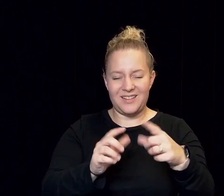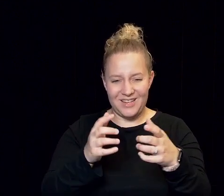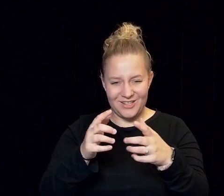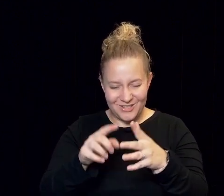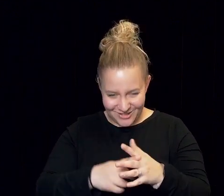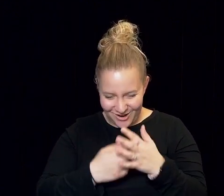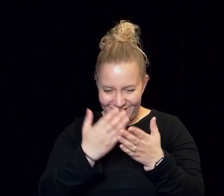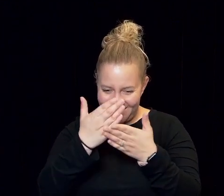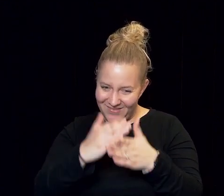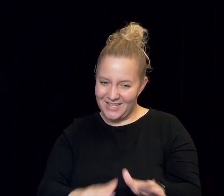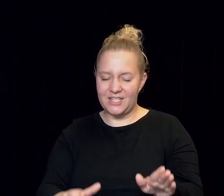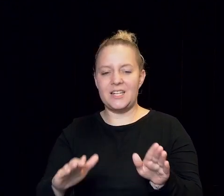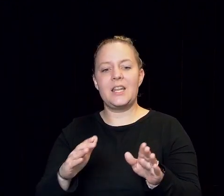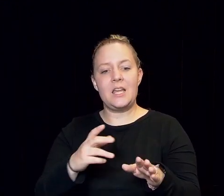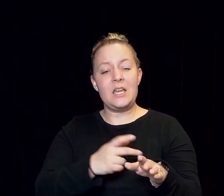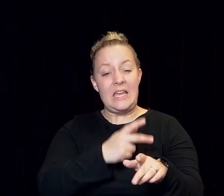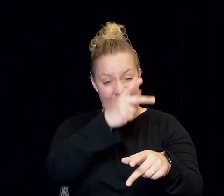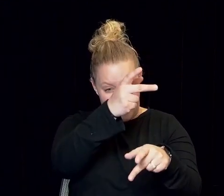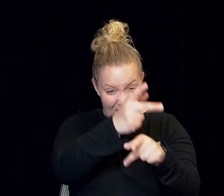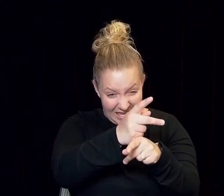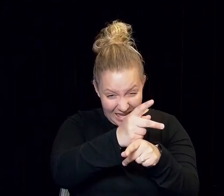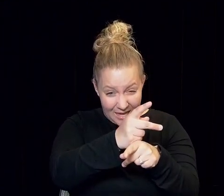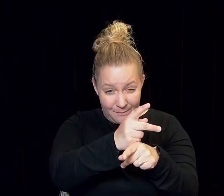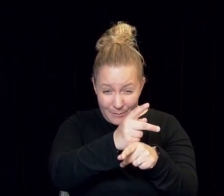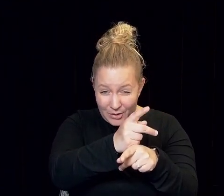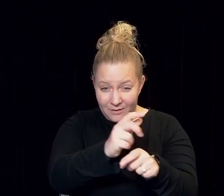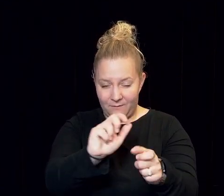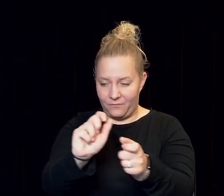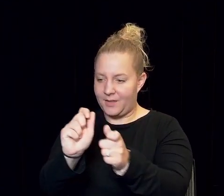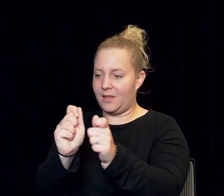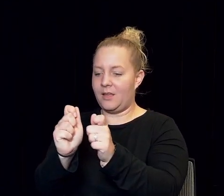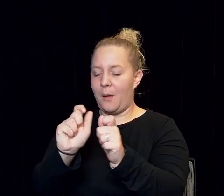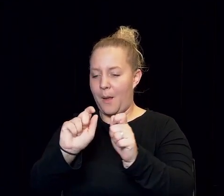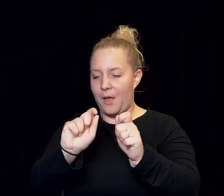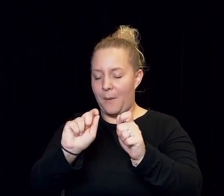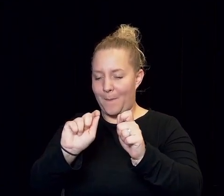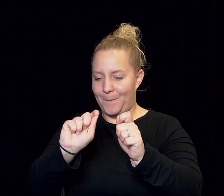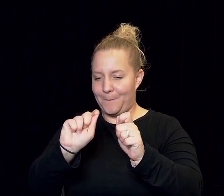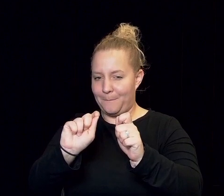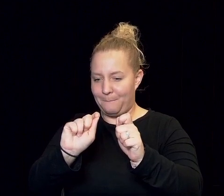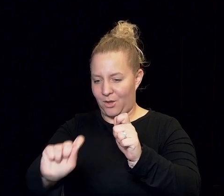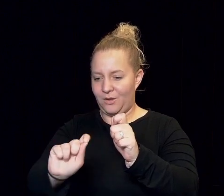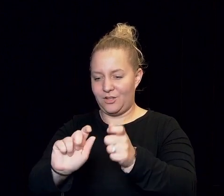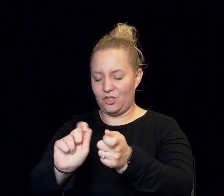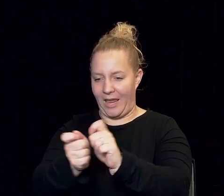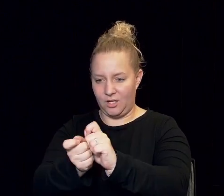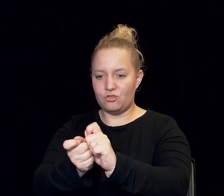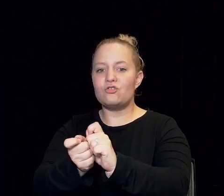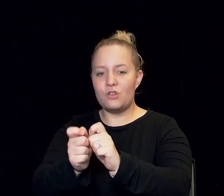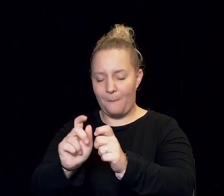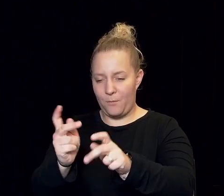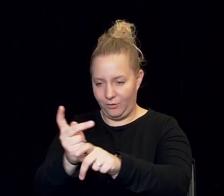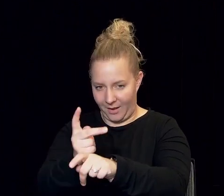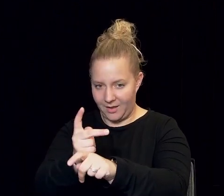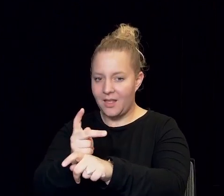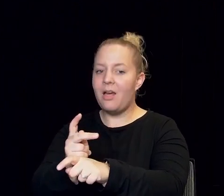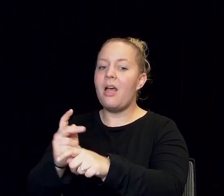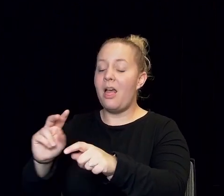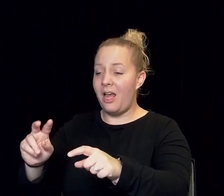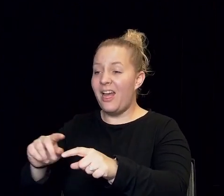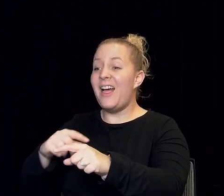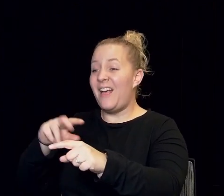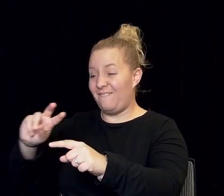division. So I keep, I change, and then I flippity-do. So I got a 7 and I got a